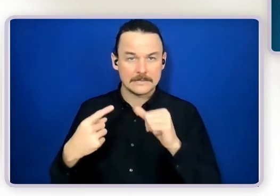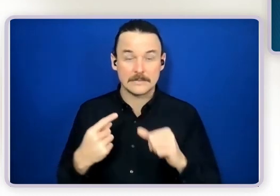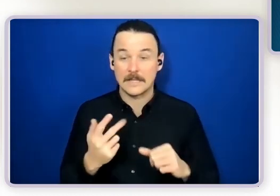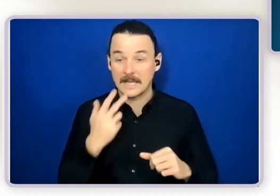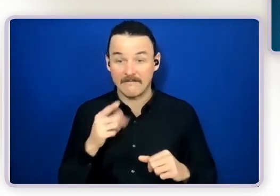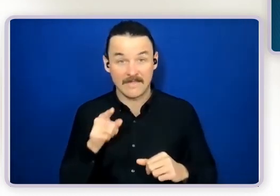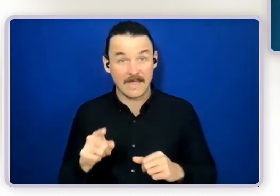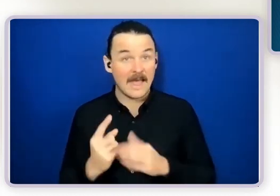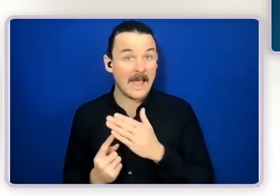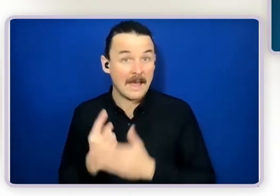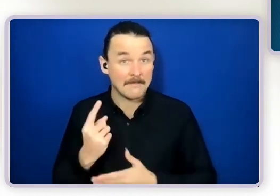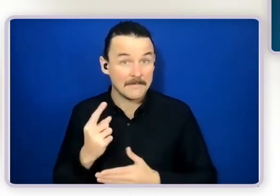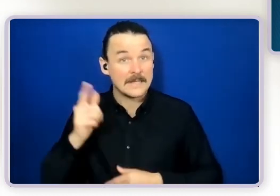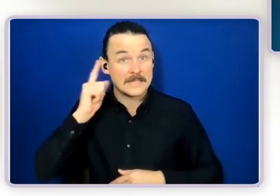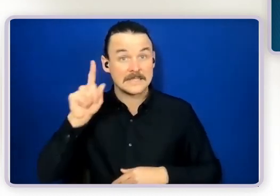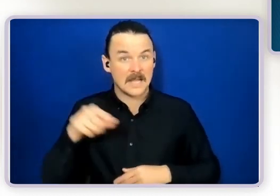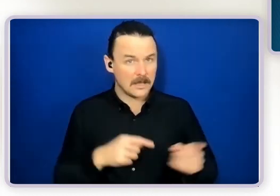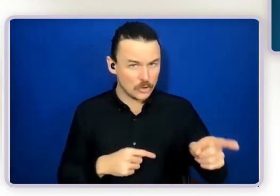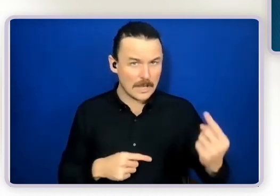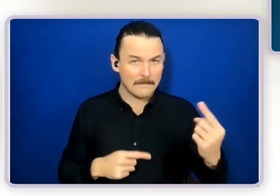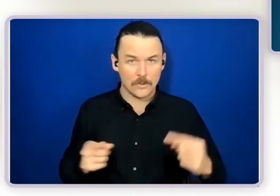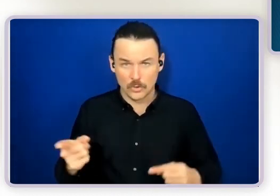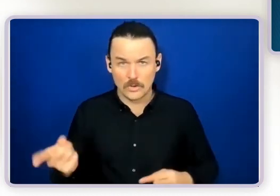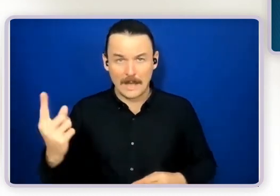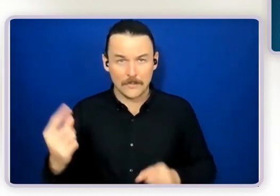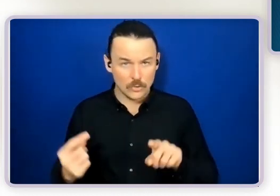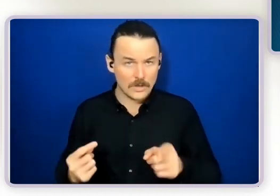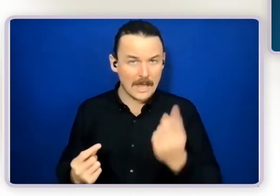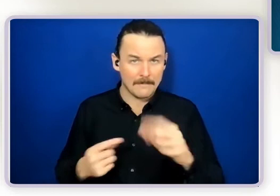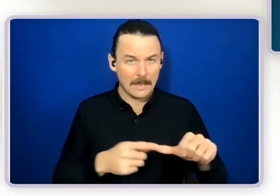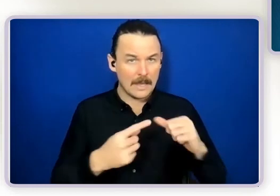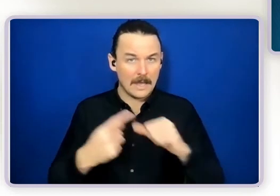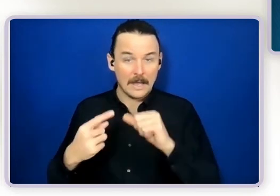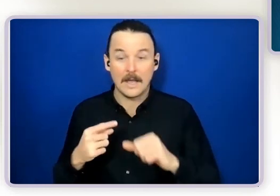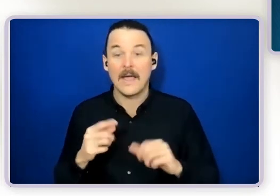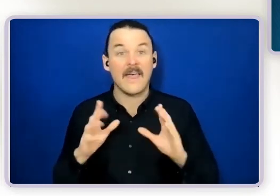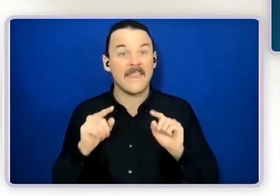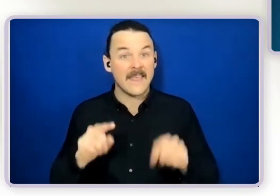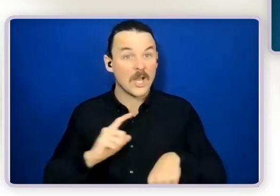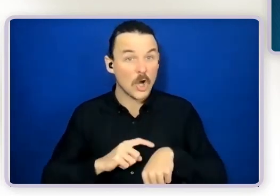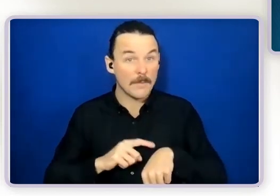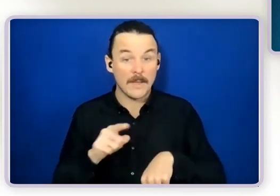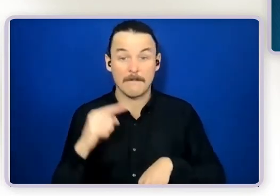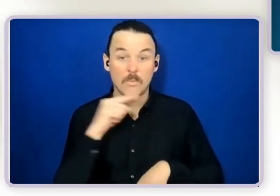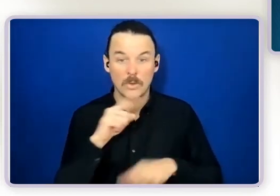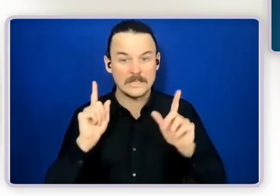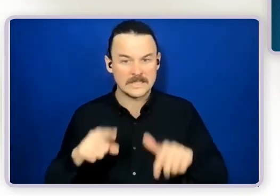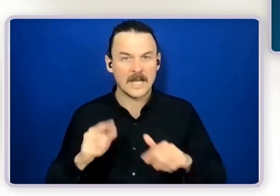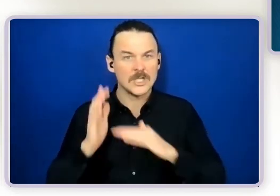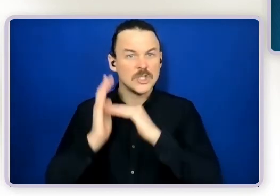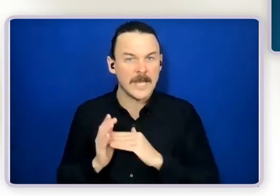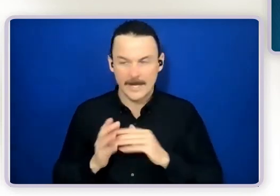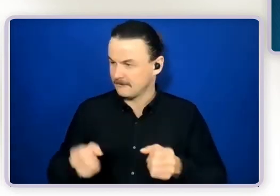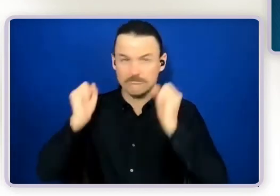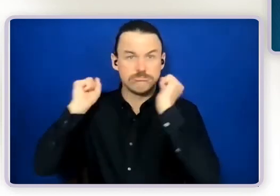that teacher starts this process, the young man starts throwing chairs and he is ordered from the